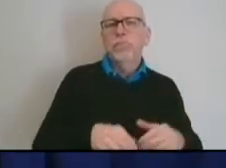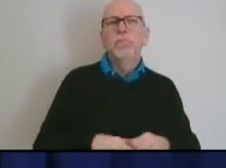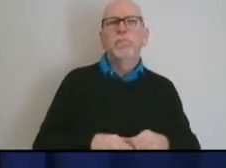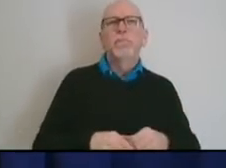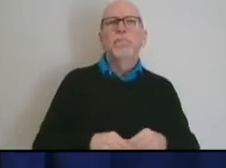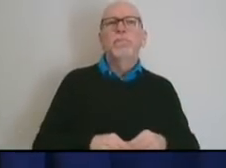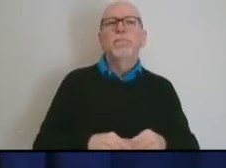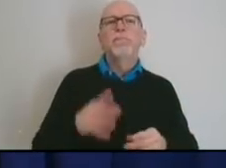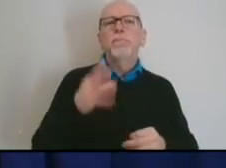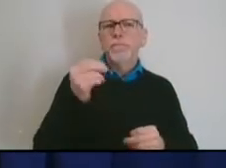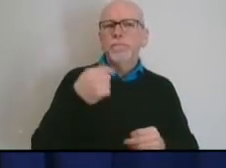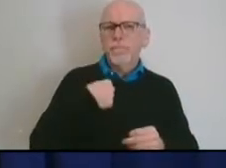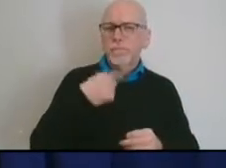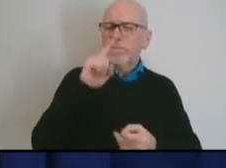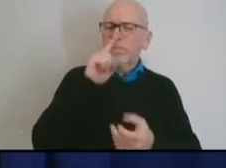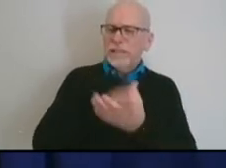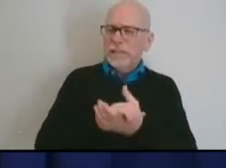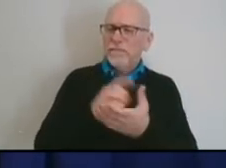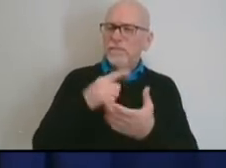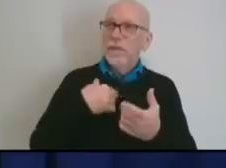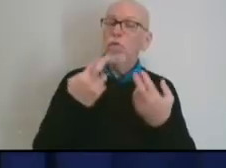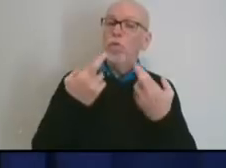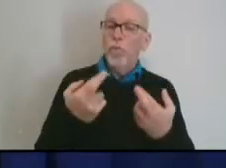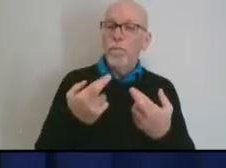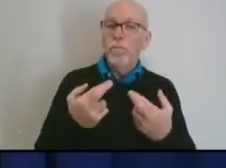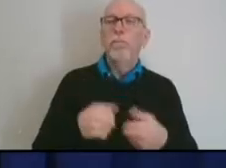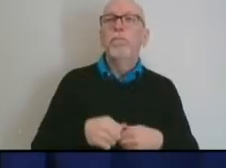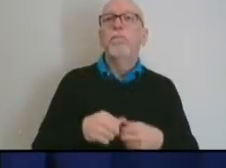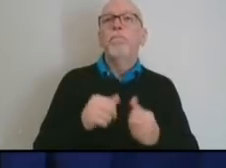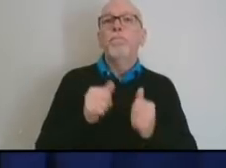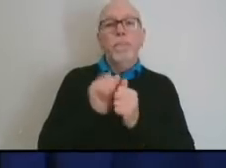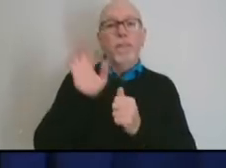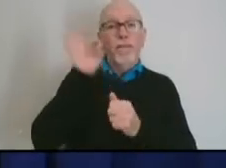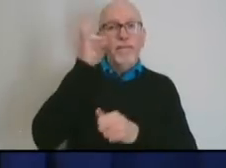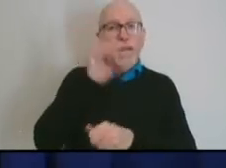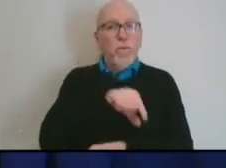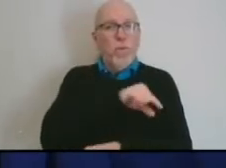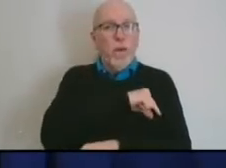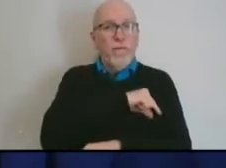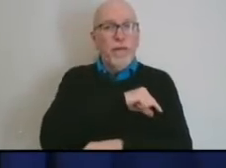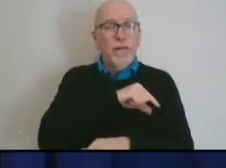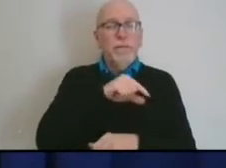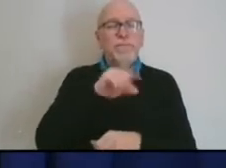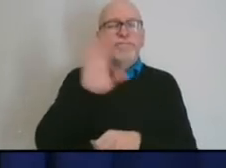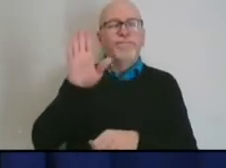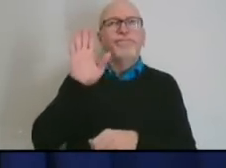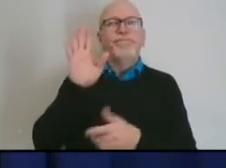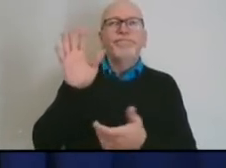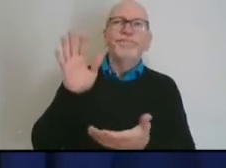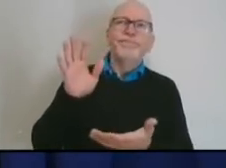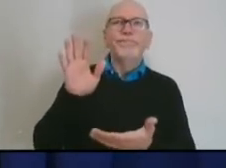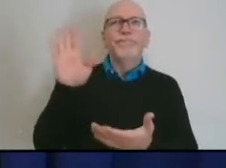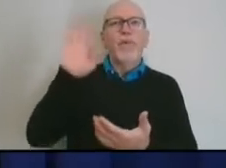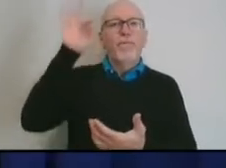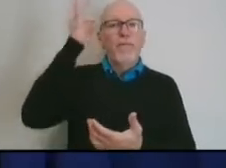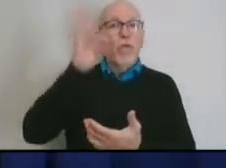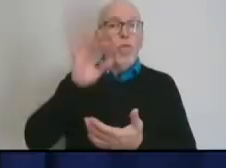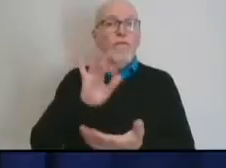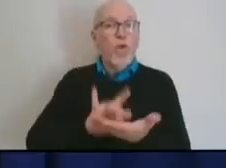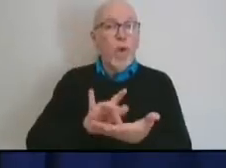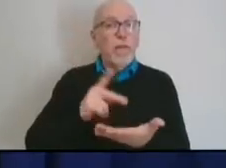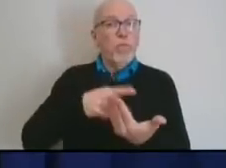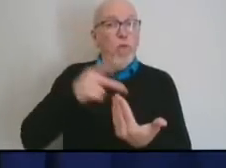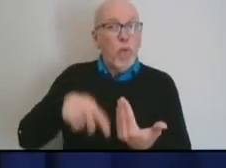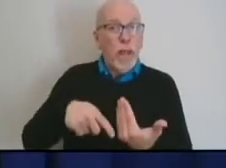I believe, I hope that we've been told that with the federally qualified, with the federal pharmacy program, we'll be able